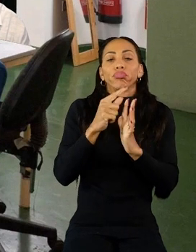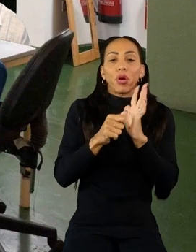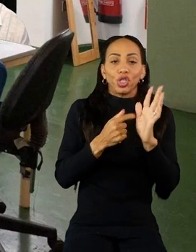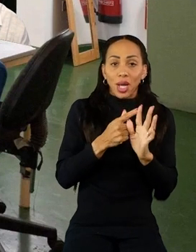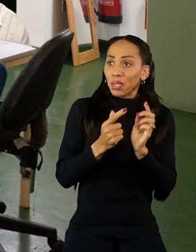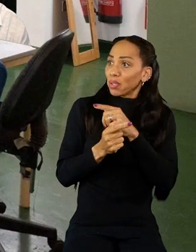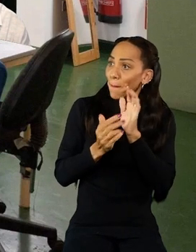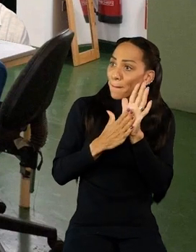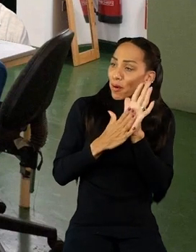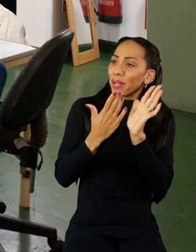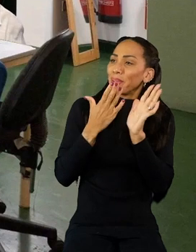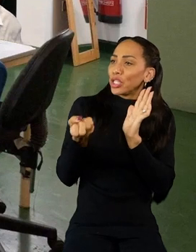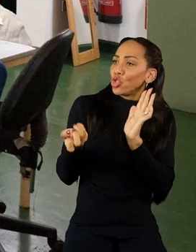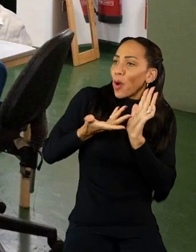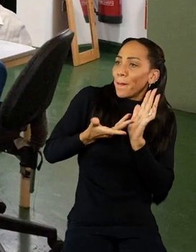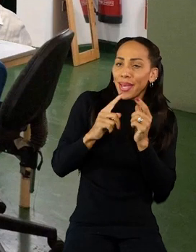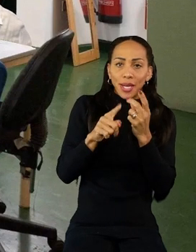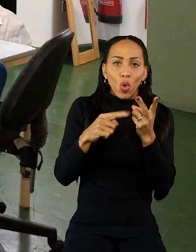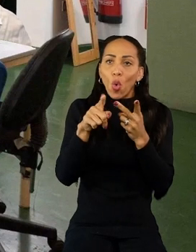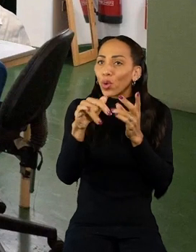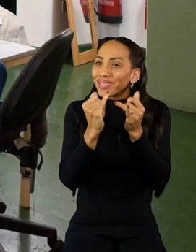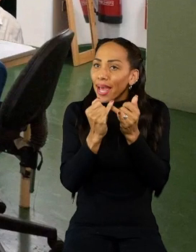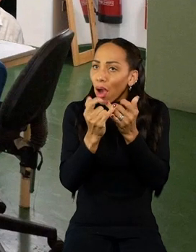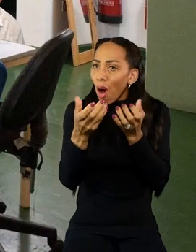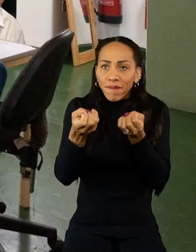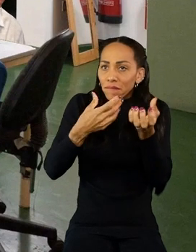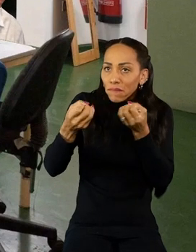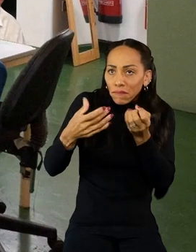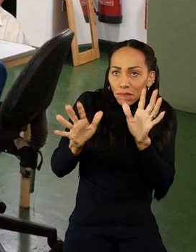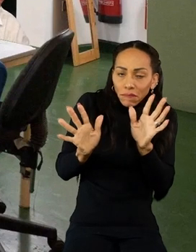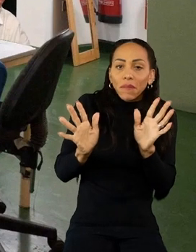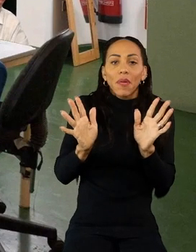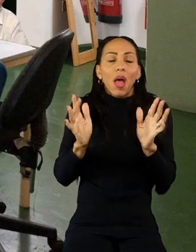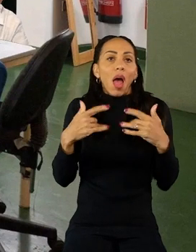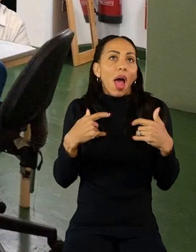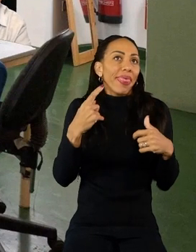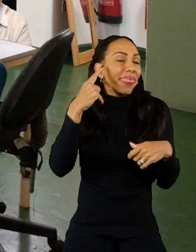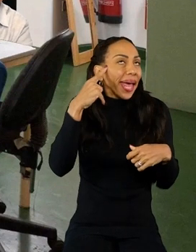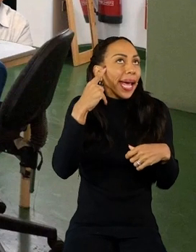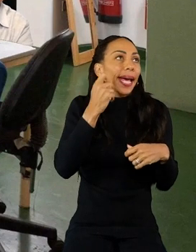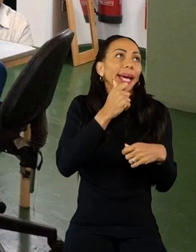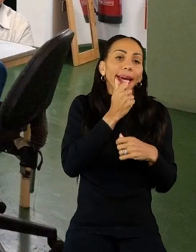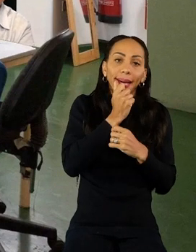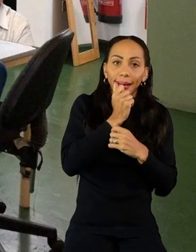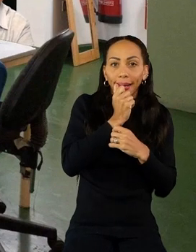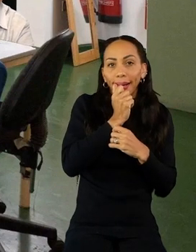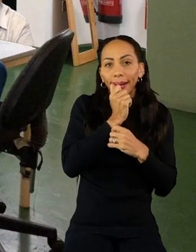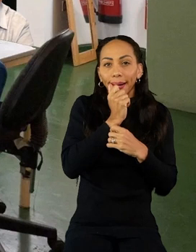the Unwrap project, and Mary and Michelle, like, totally feel free to jump in on this as well, and Sagar.